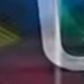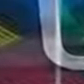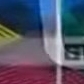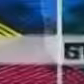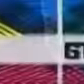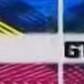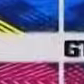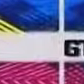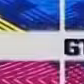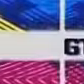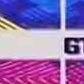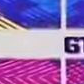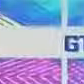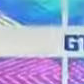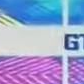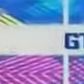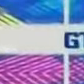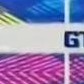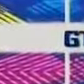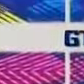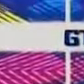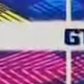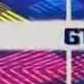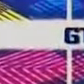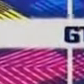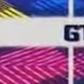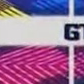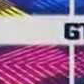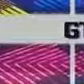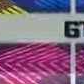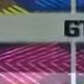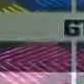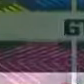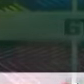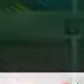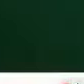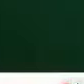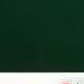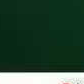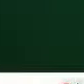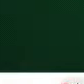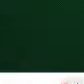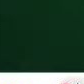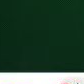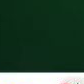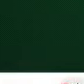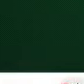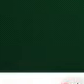It's GTP, the name.